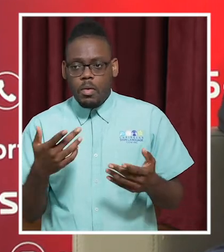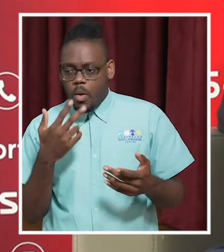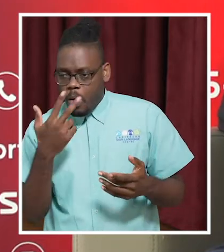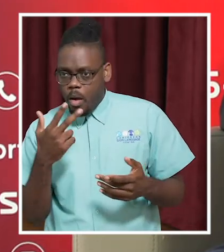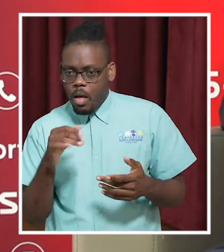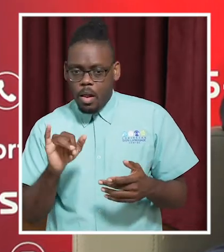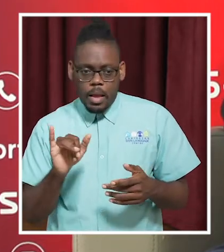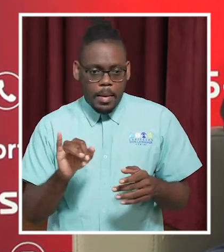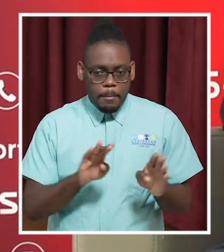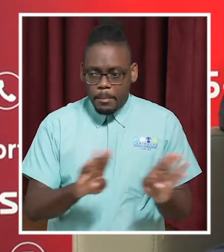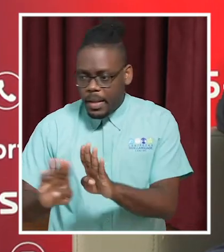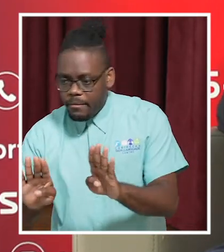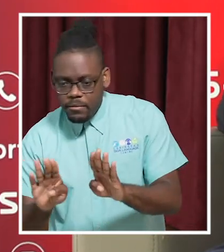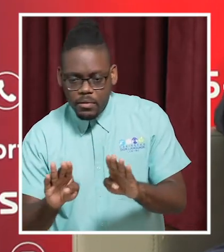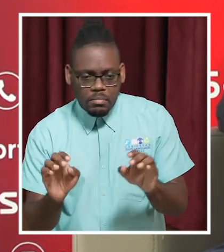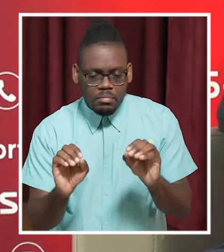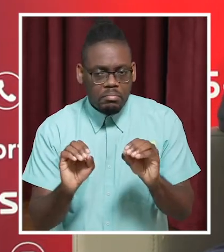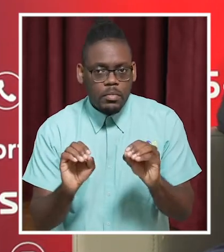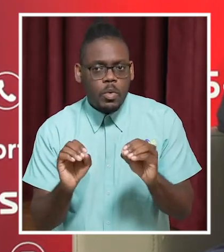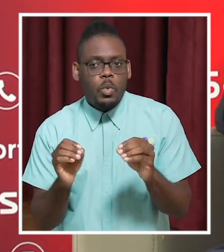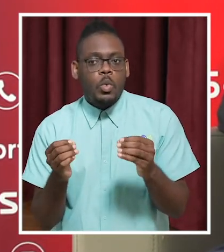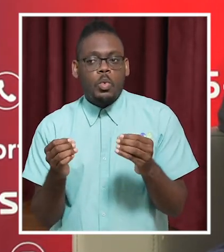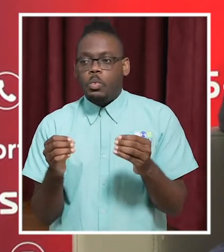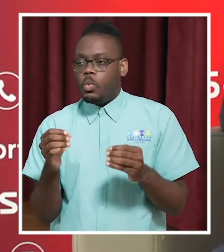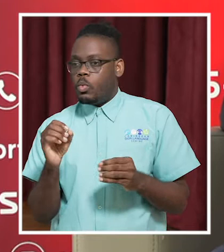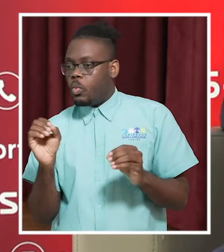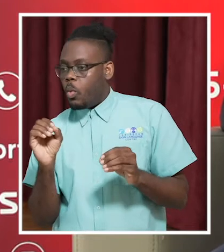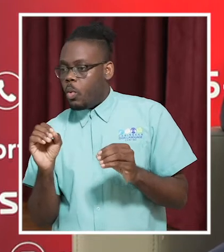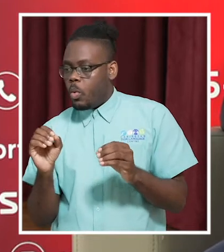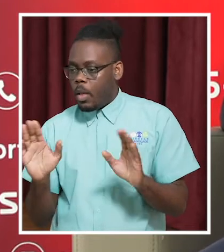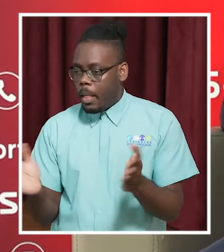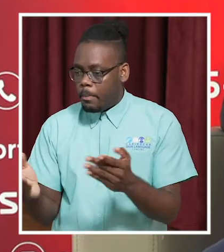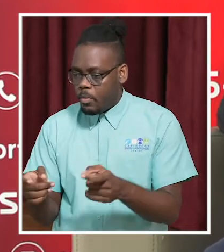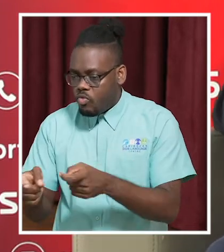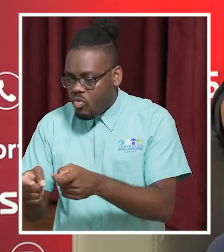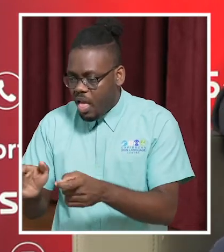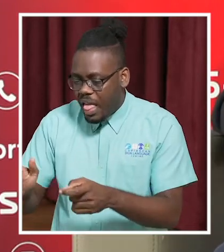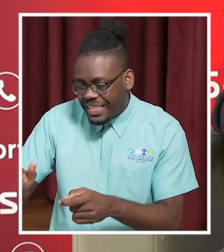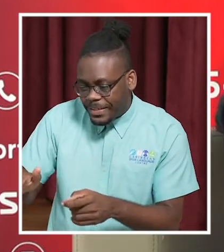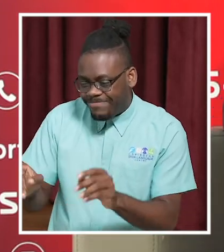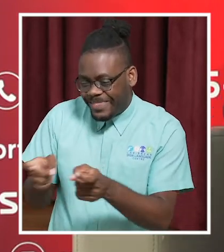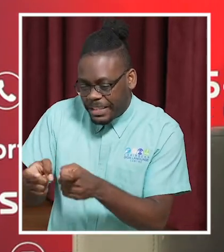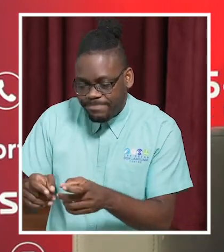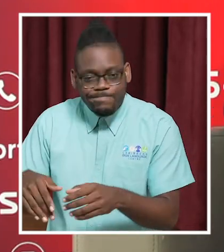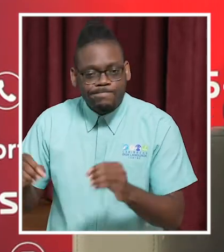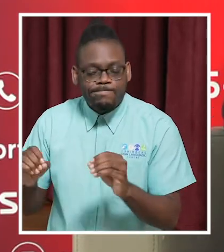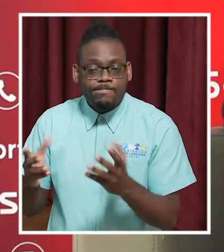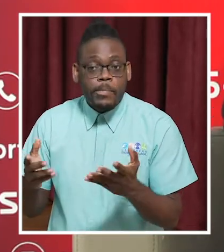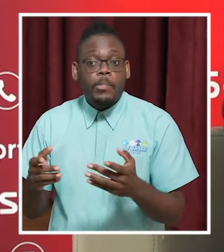them manage that, and therefore other children in the environment who might be inclined in that way might also be